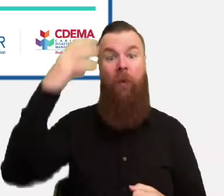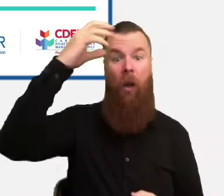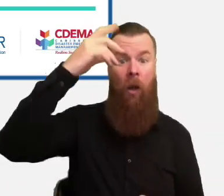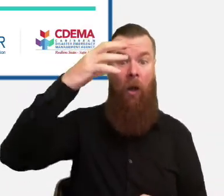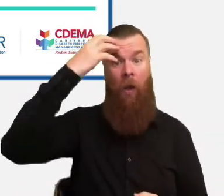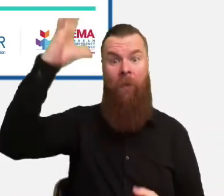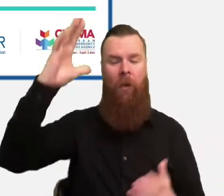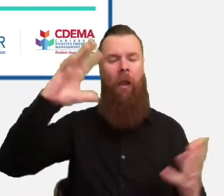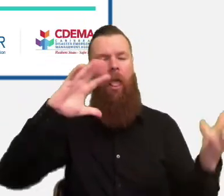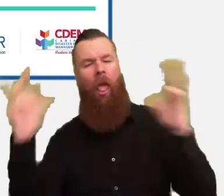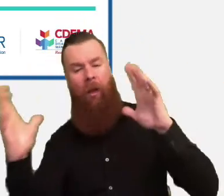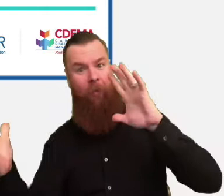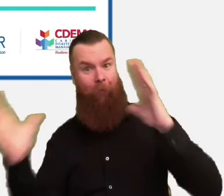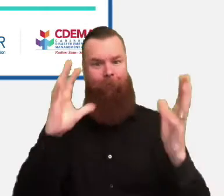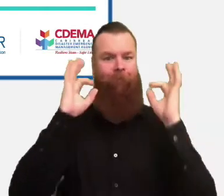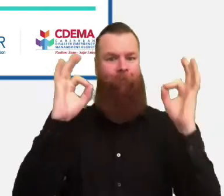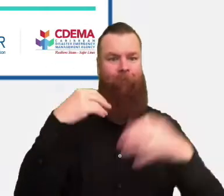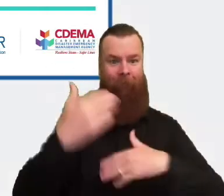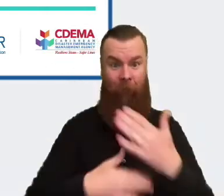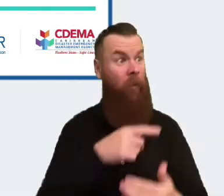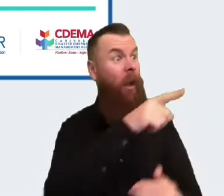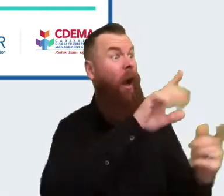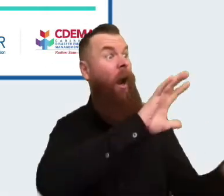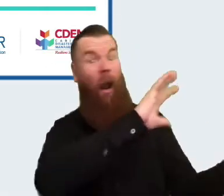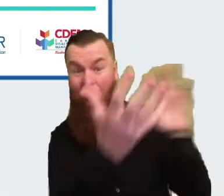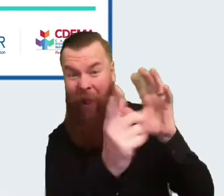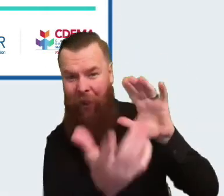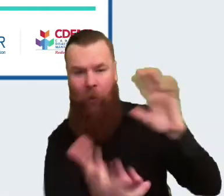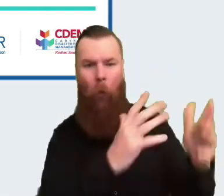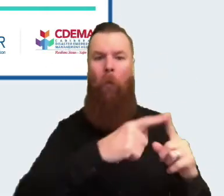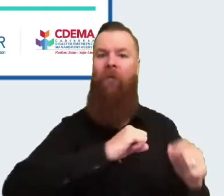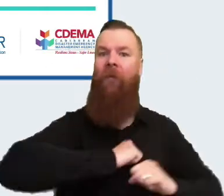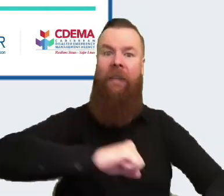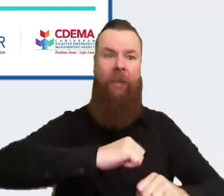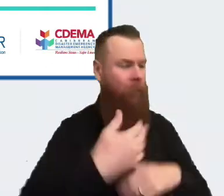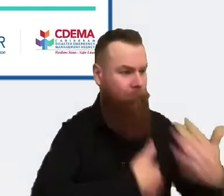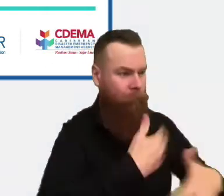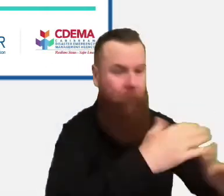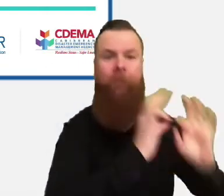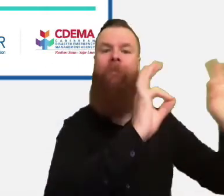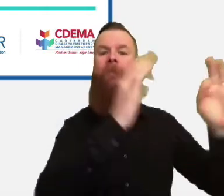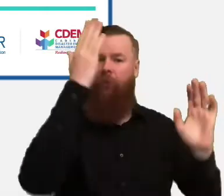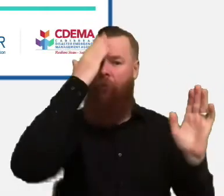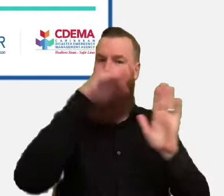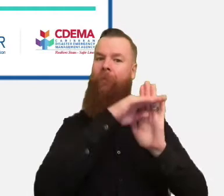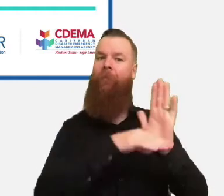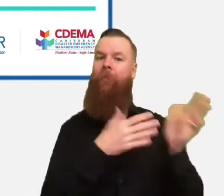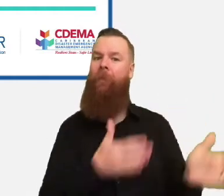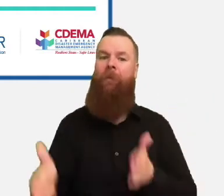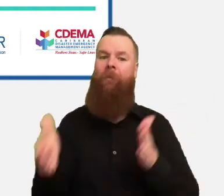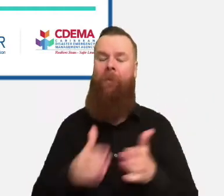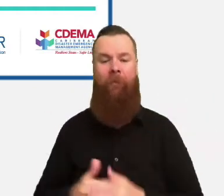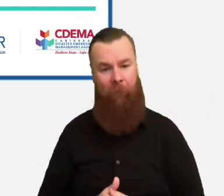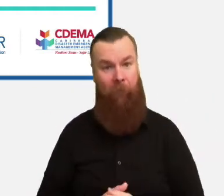and for new systems. Now, when these infrastructures are now resilient ready, we should see a reduction, a